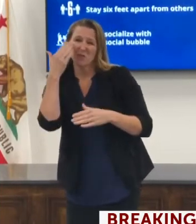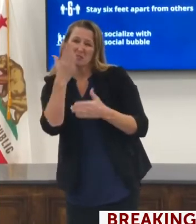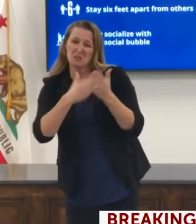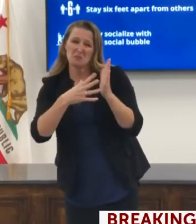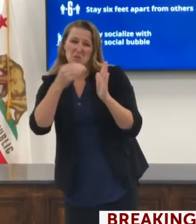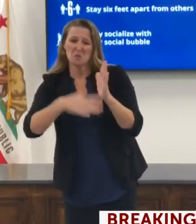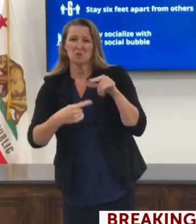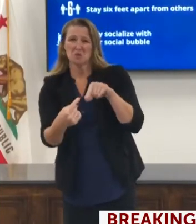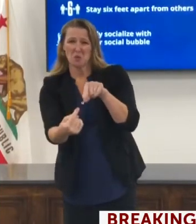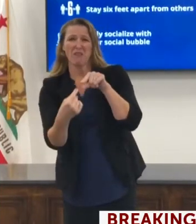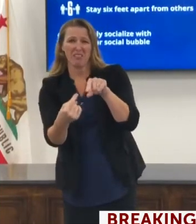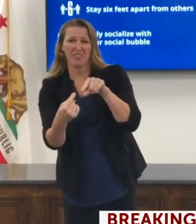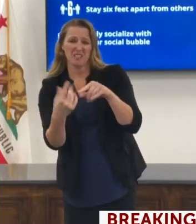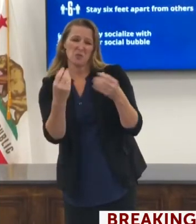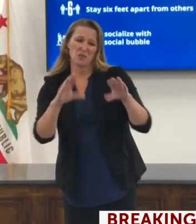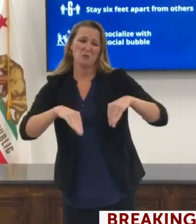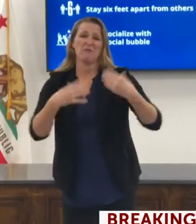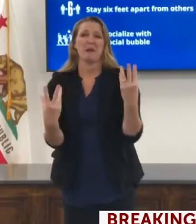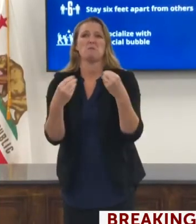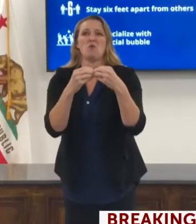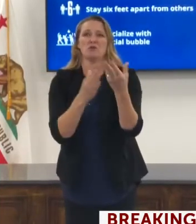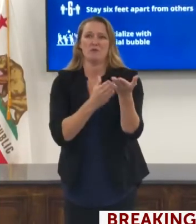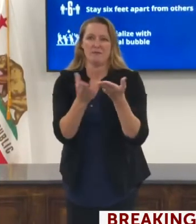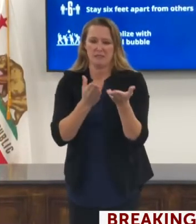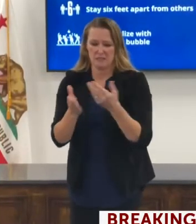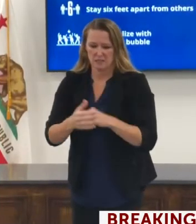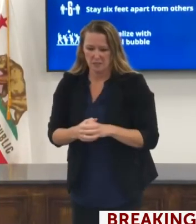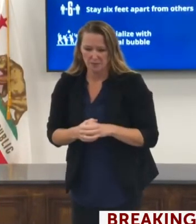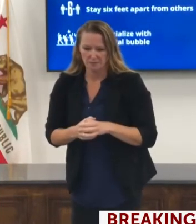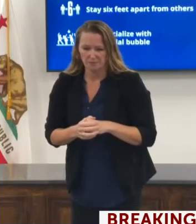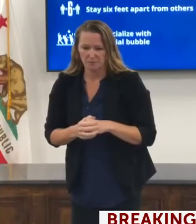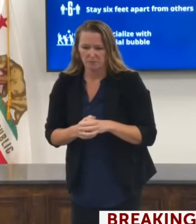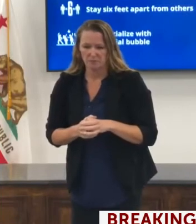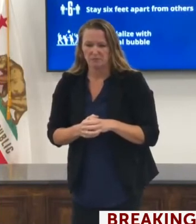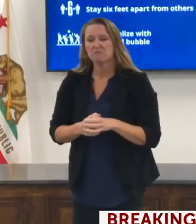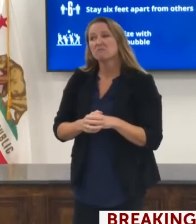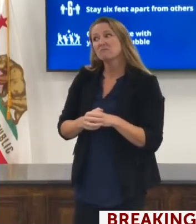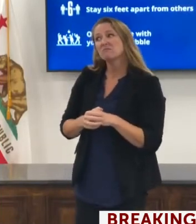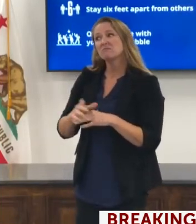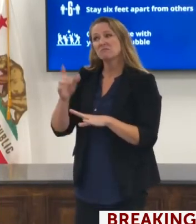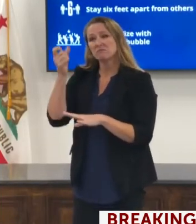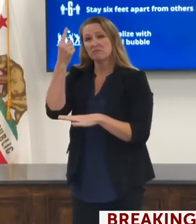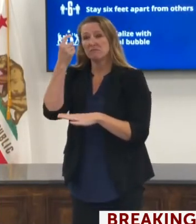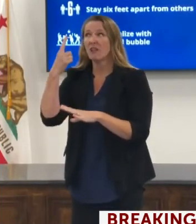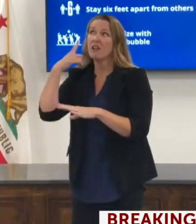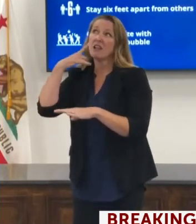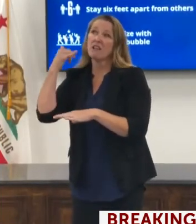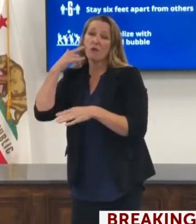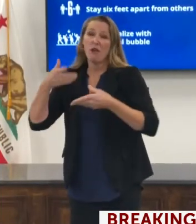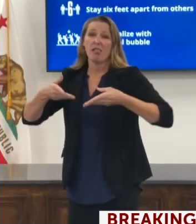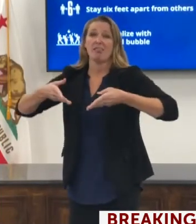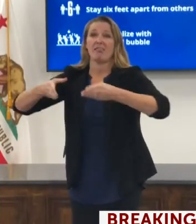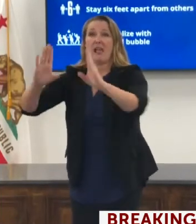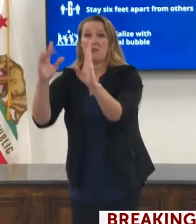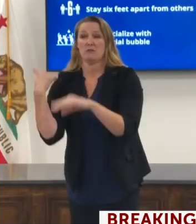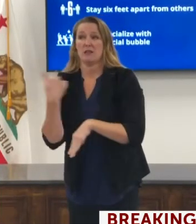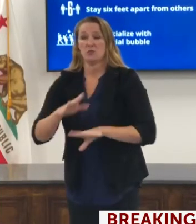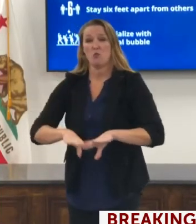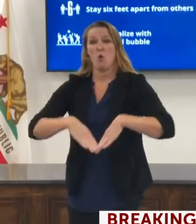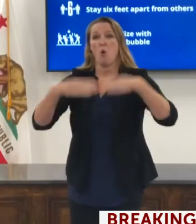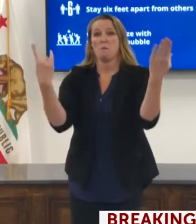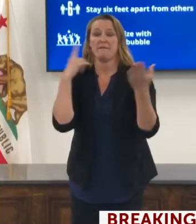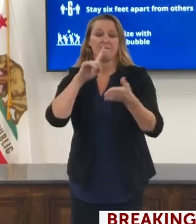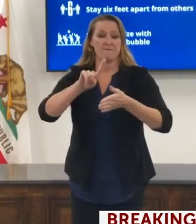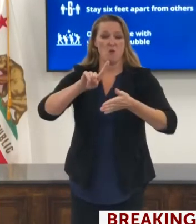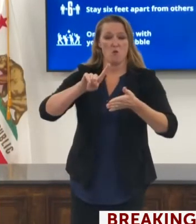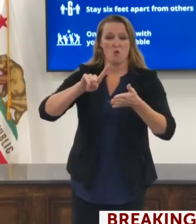learning. But just because we can move towards in-person instruction and the gate is open for us to do so doesn't mean we're